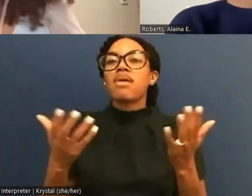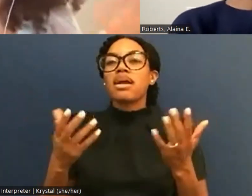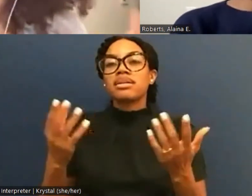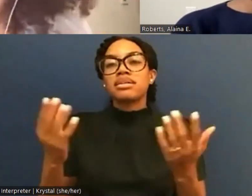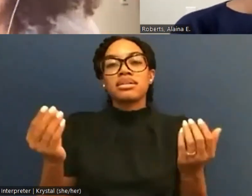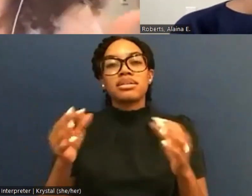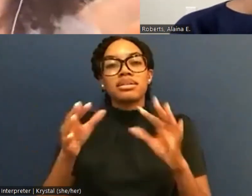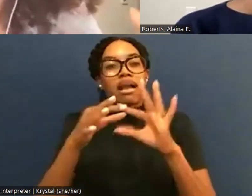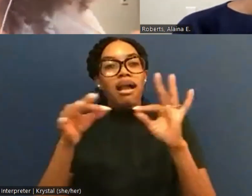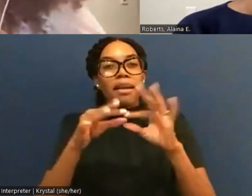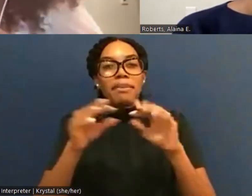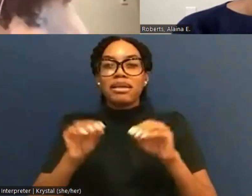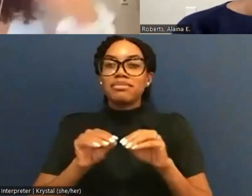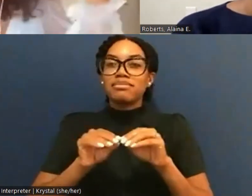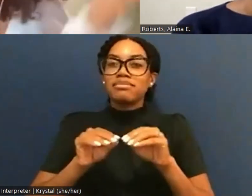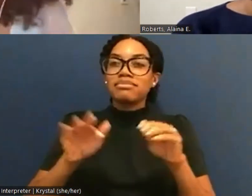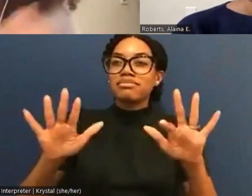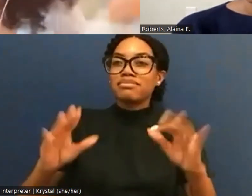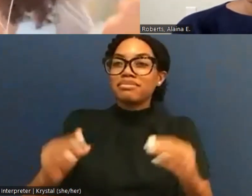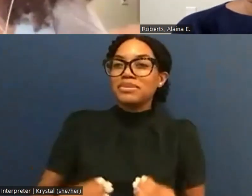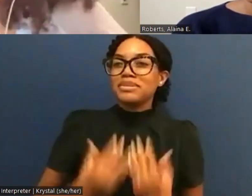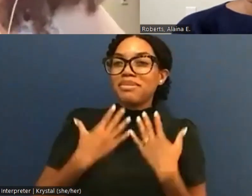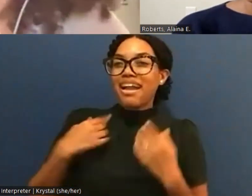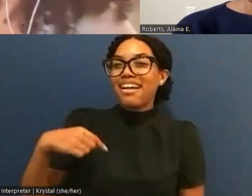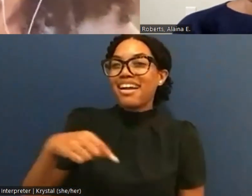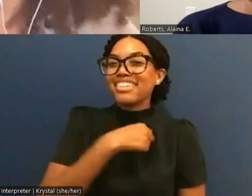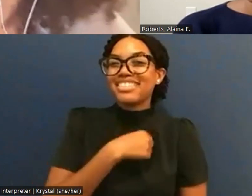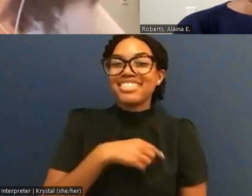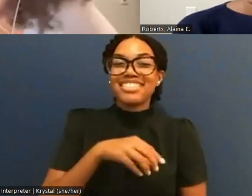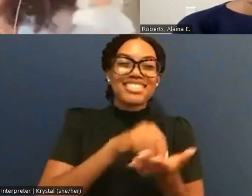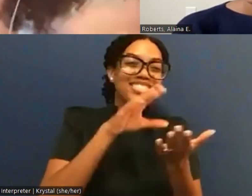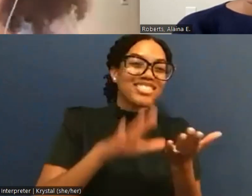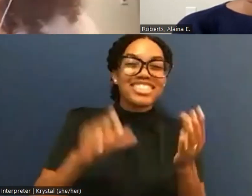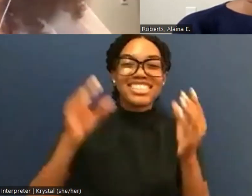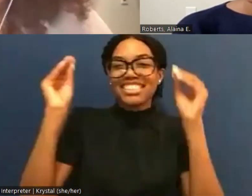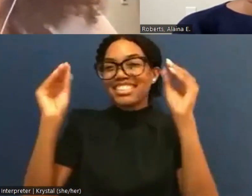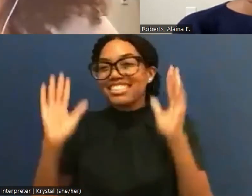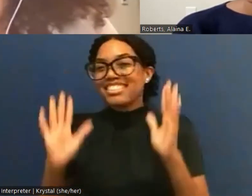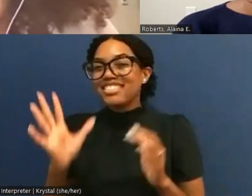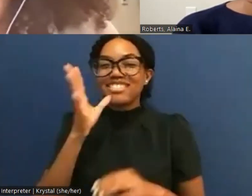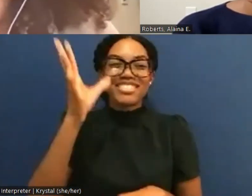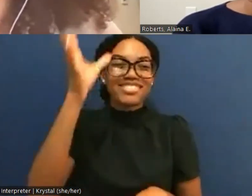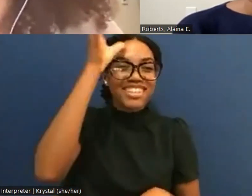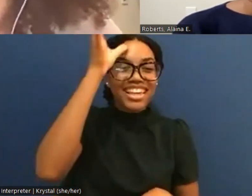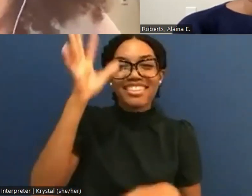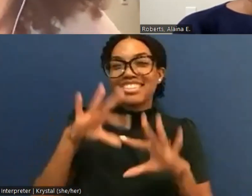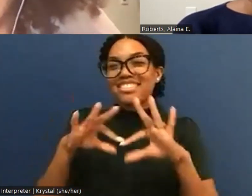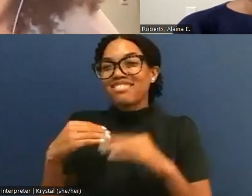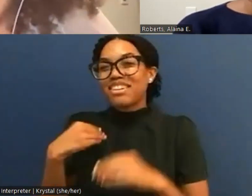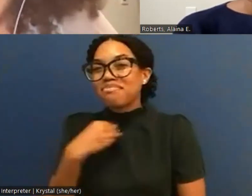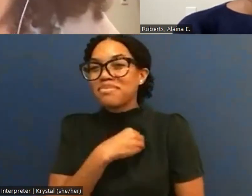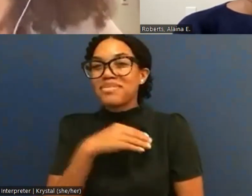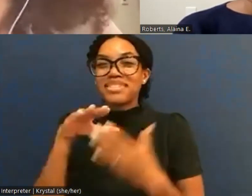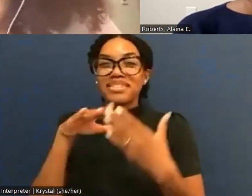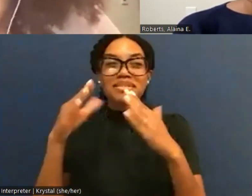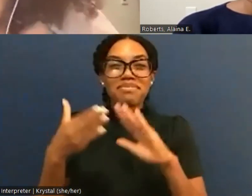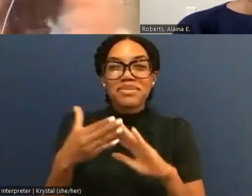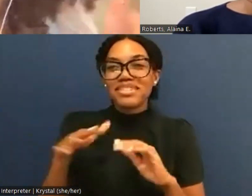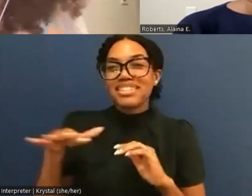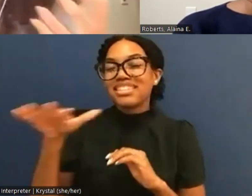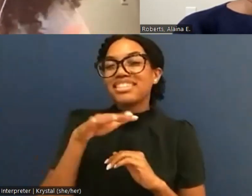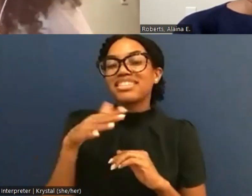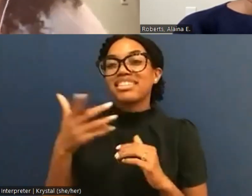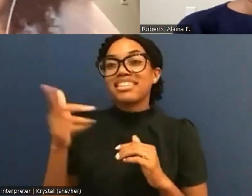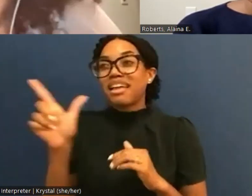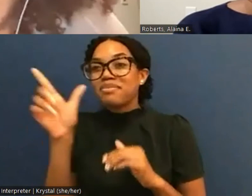of educators and activists and historians and students and loved ones and community members and librarians?